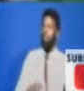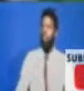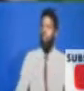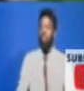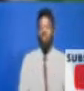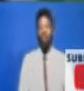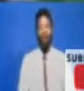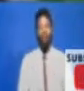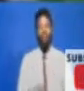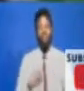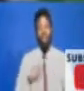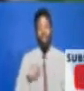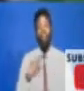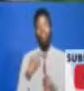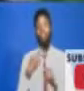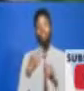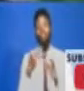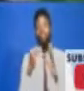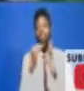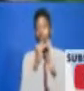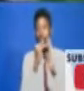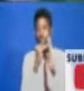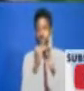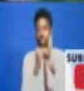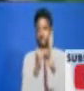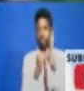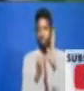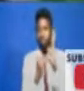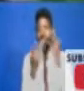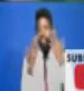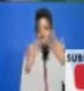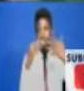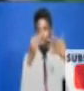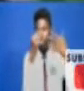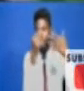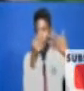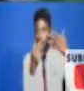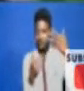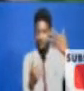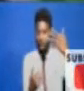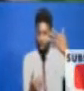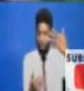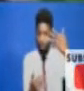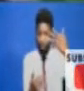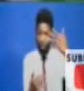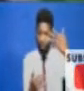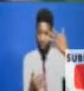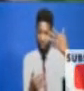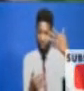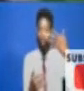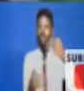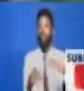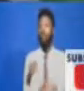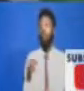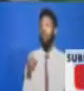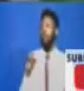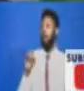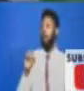listed a list of the immovable assets